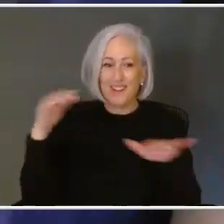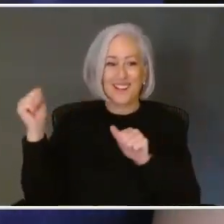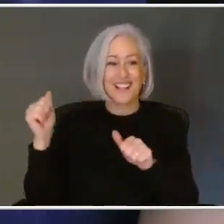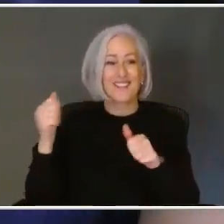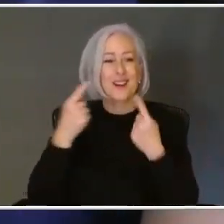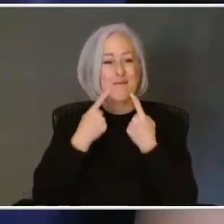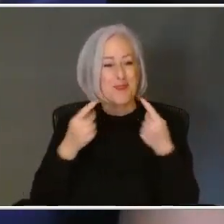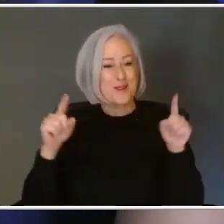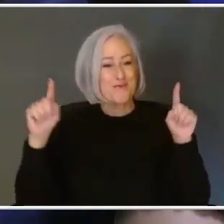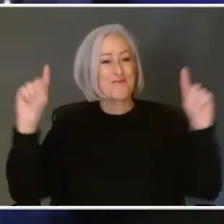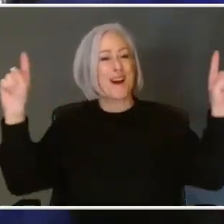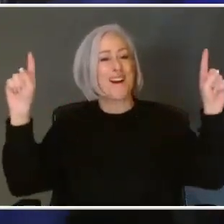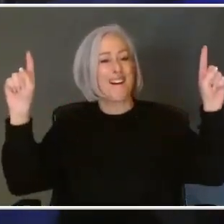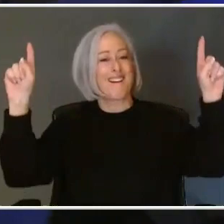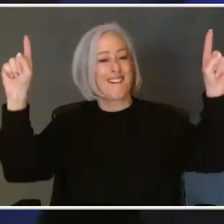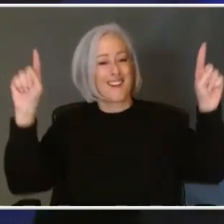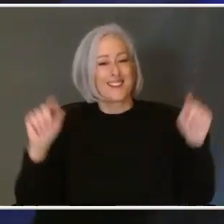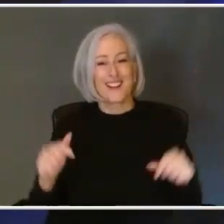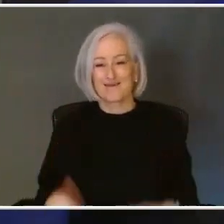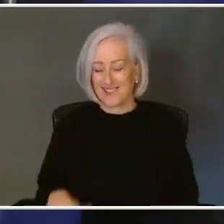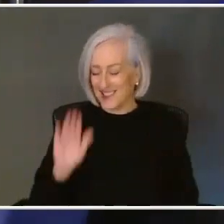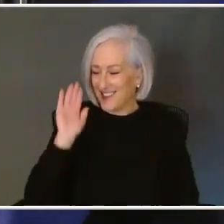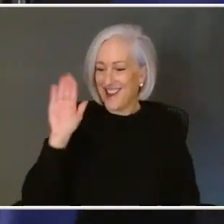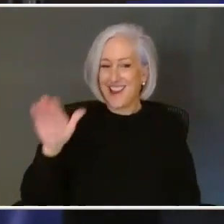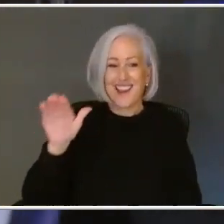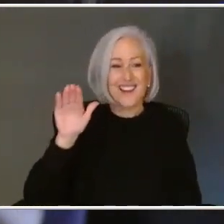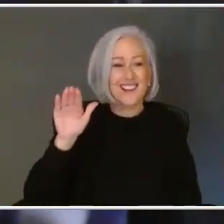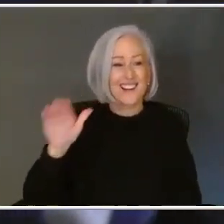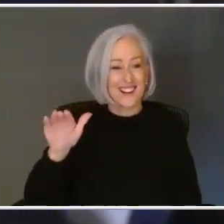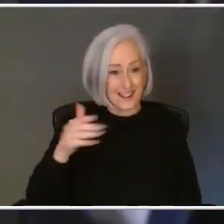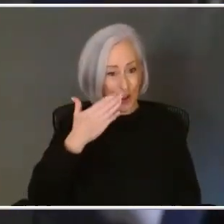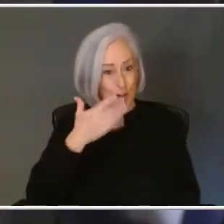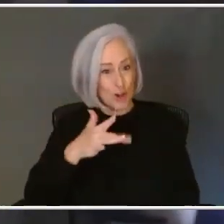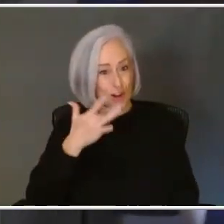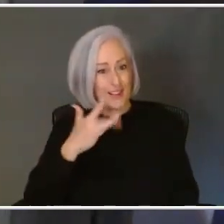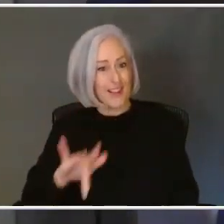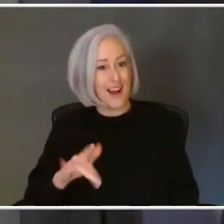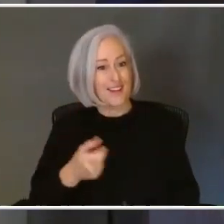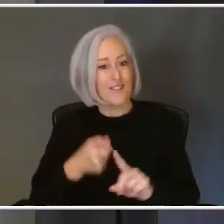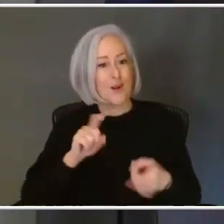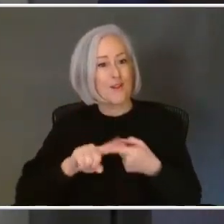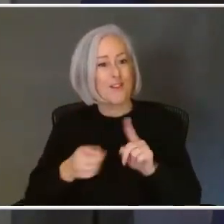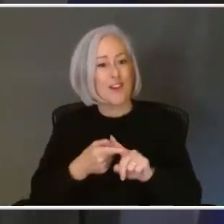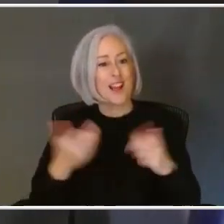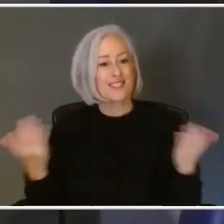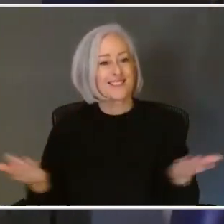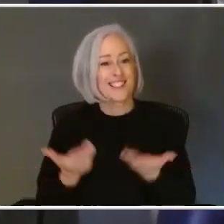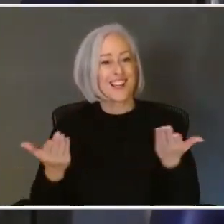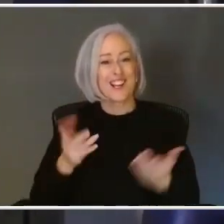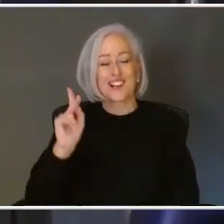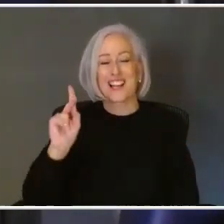it through. Hey now, wish you good luck from your friends at KU.